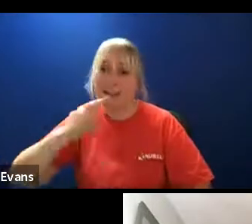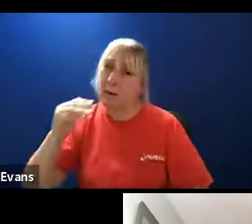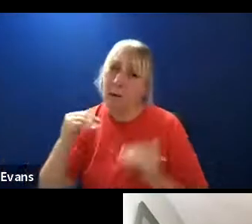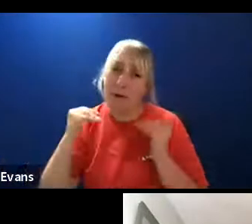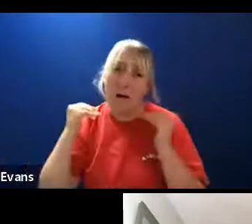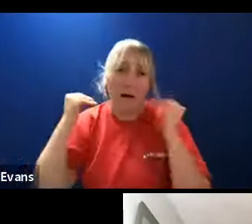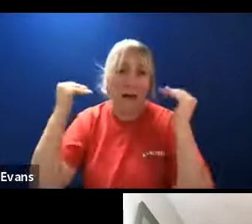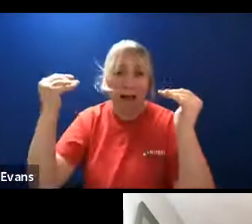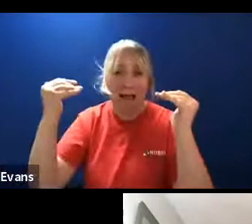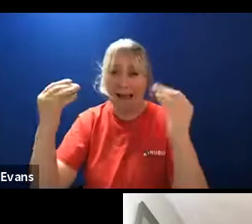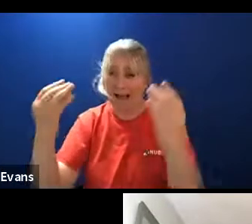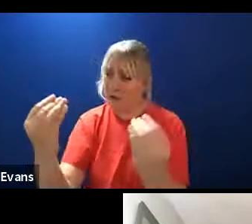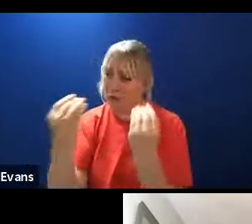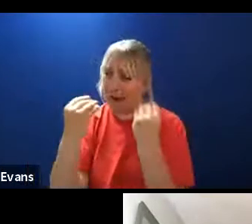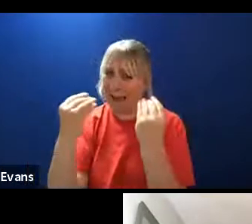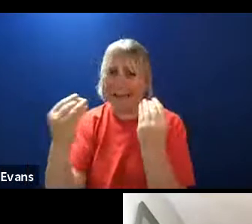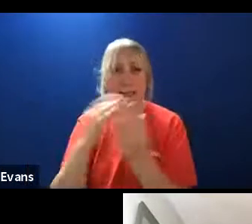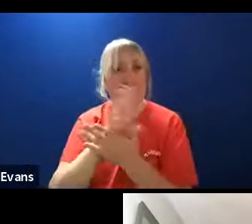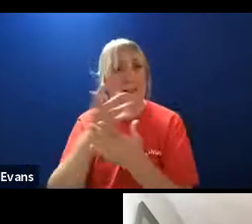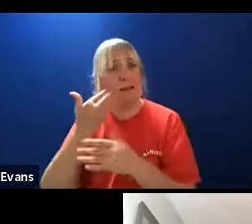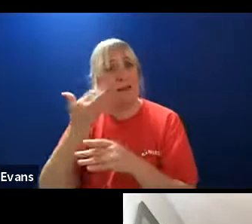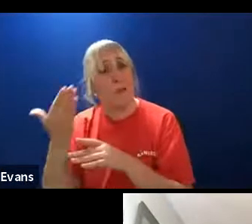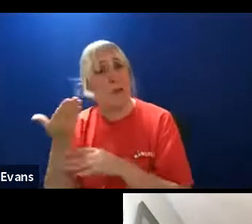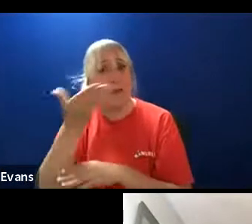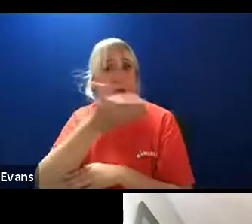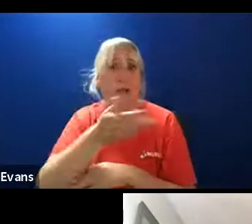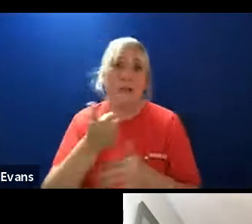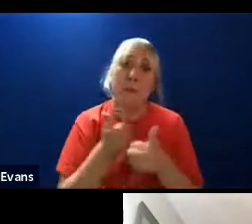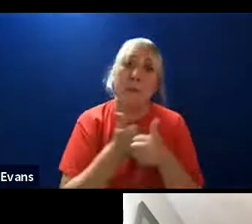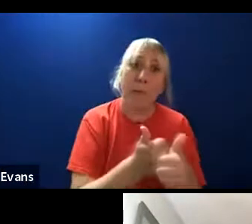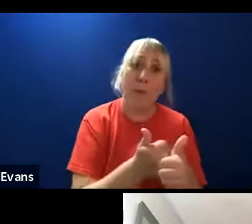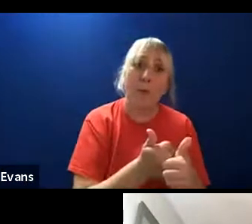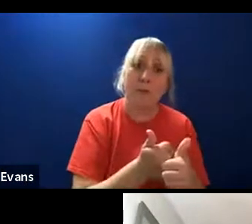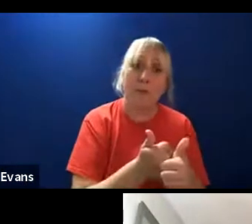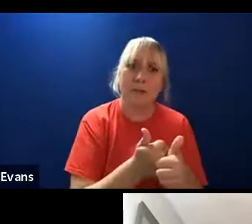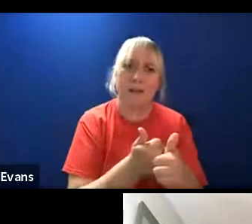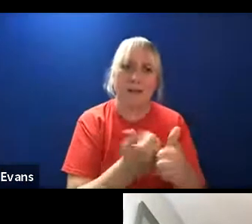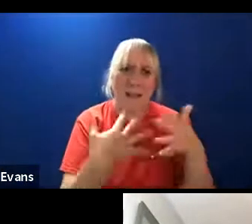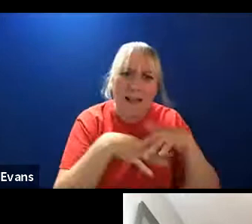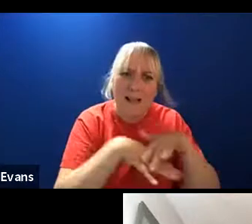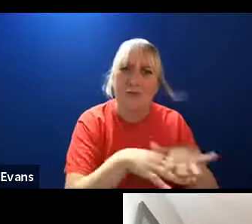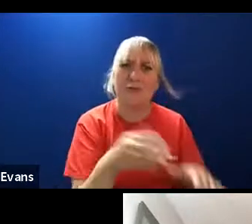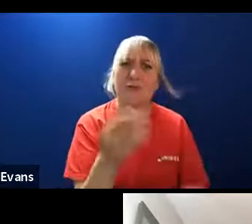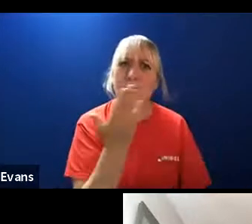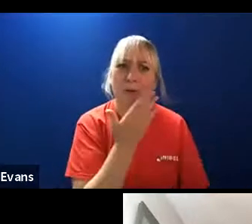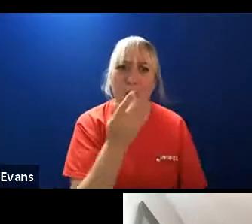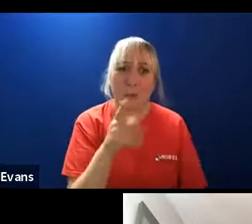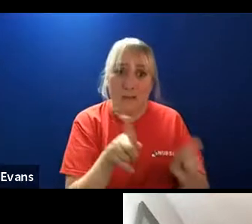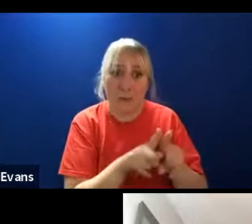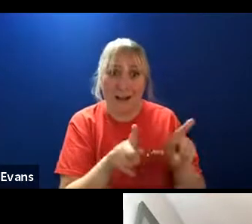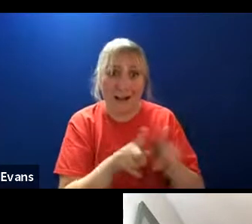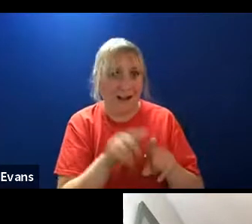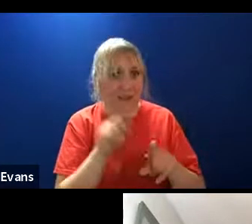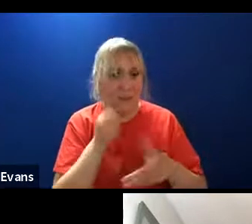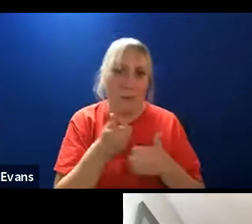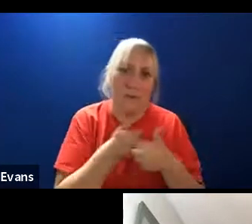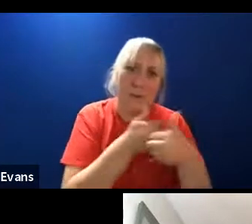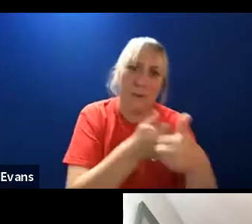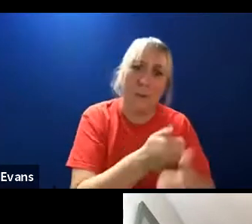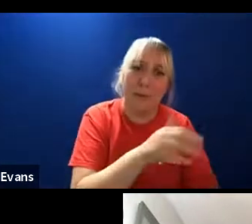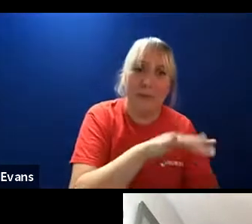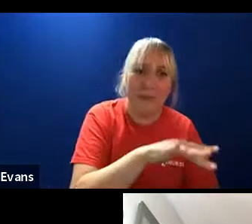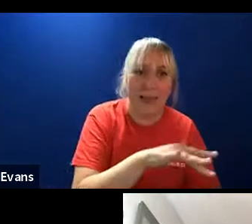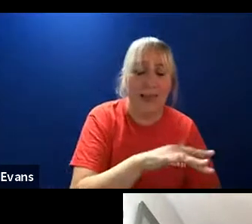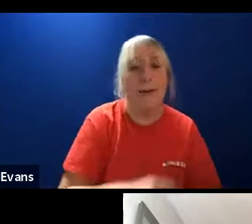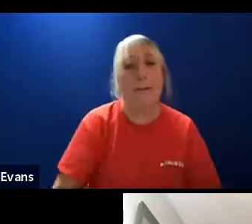would go into the mainstream schools to support teachers in helping children with special educational needs in those